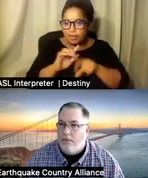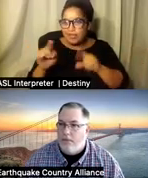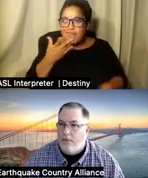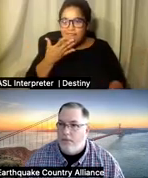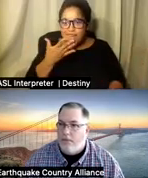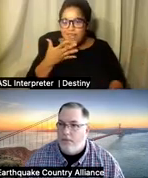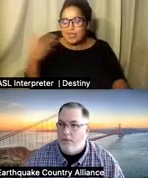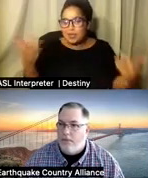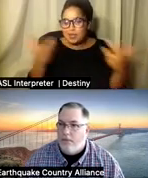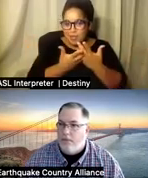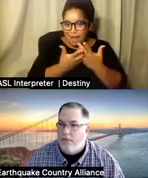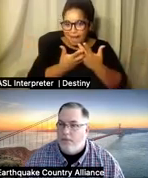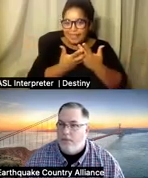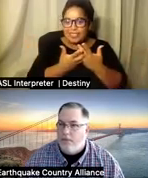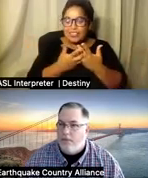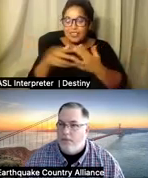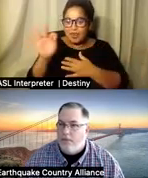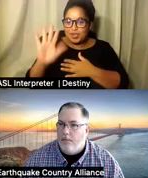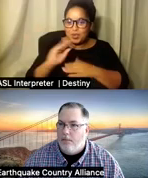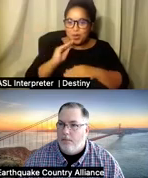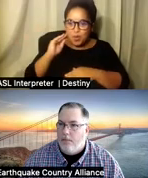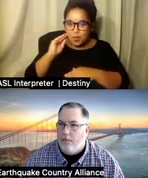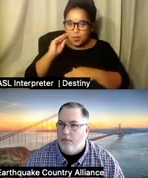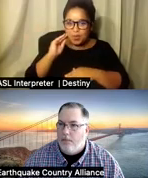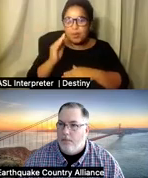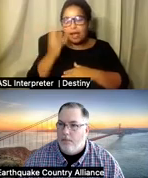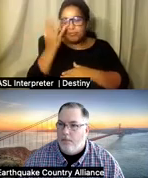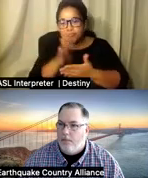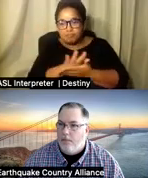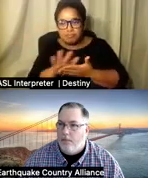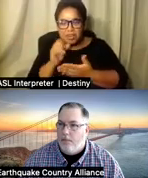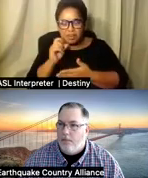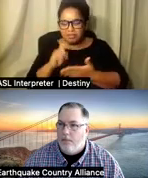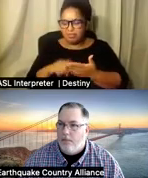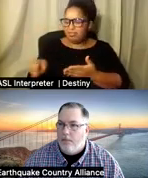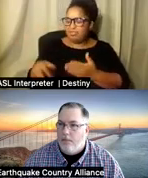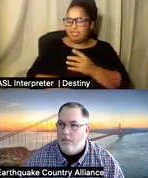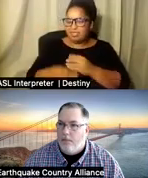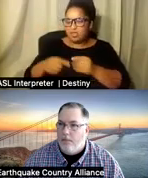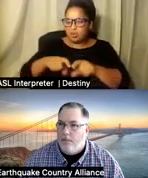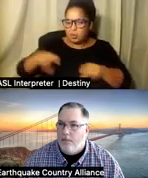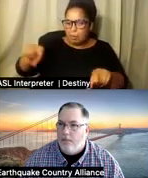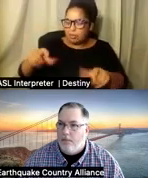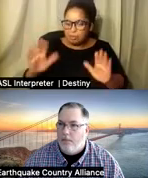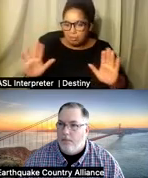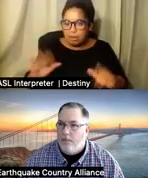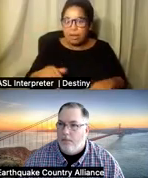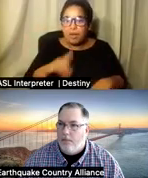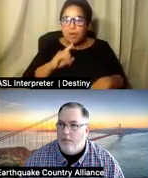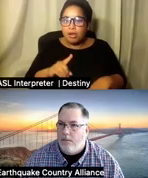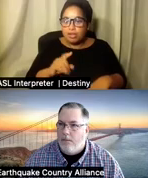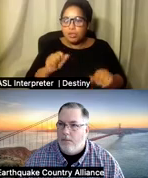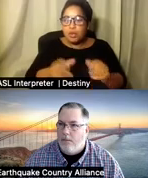to match the furniture in your home. That way it's still appealing and you're not noticing any additional strapping. Additionally, you can